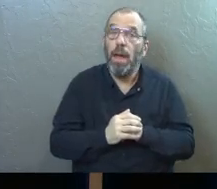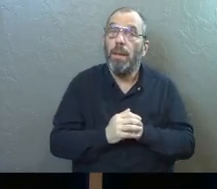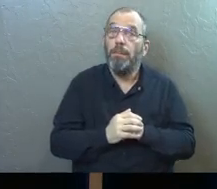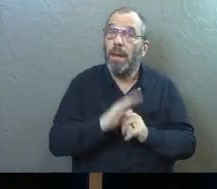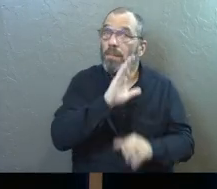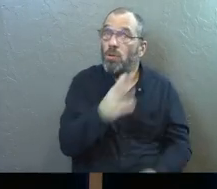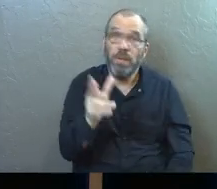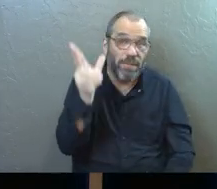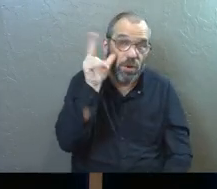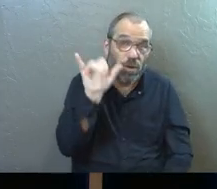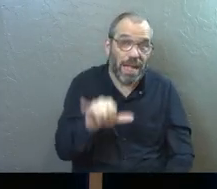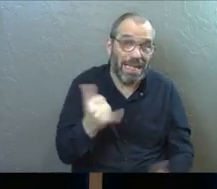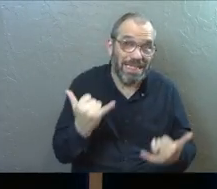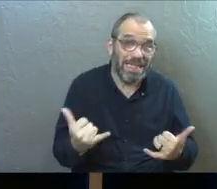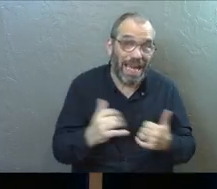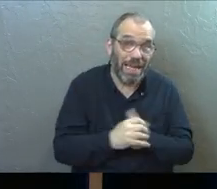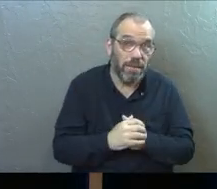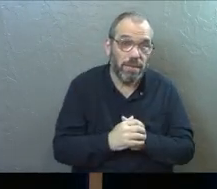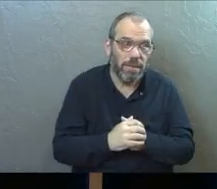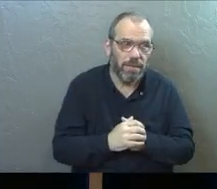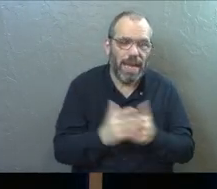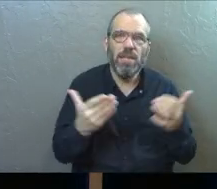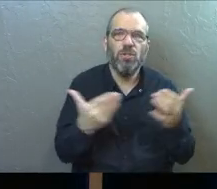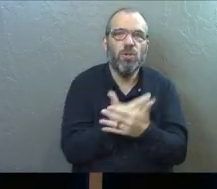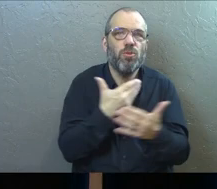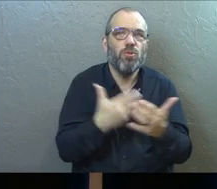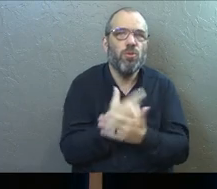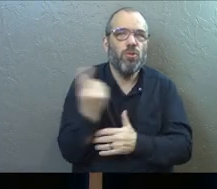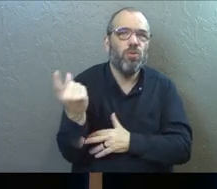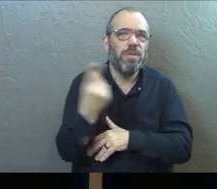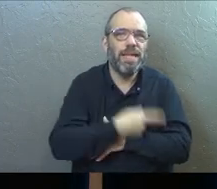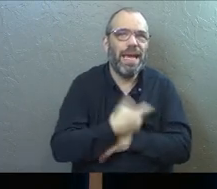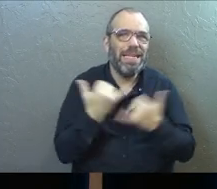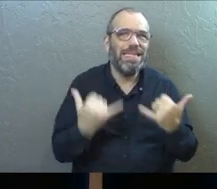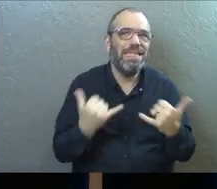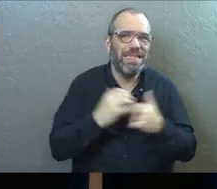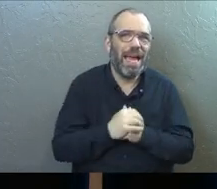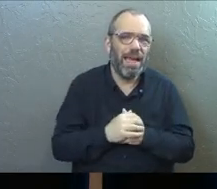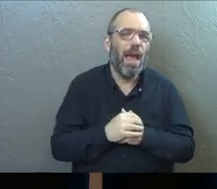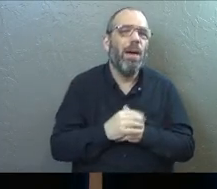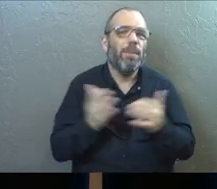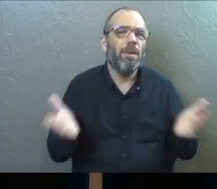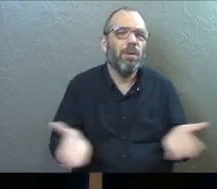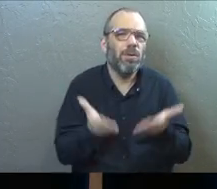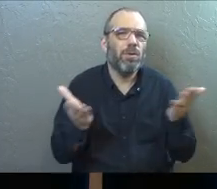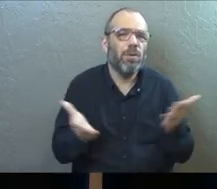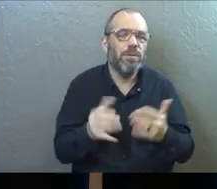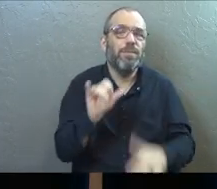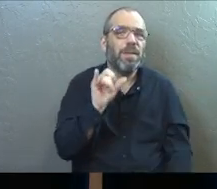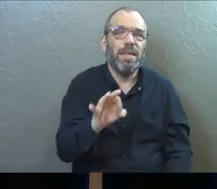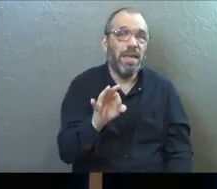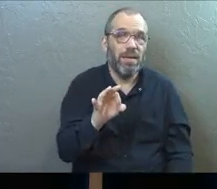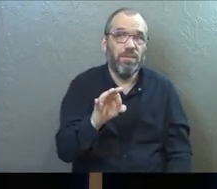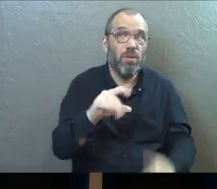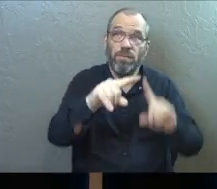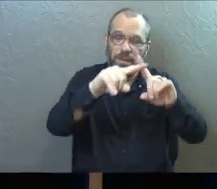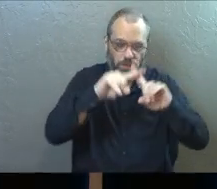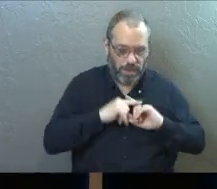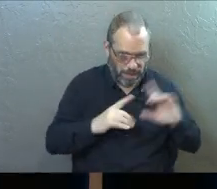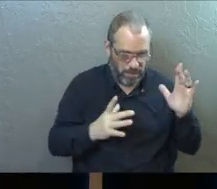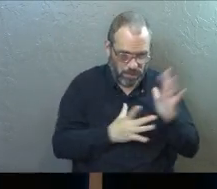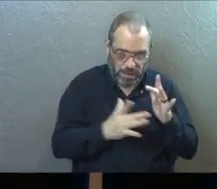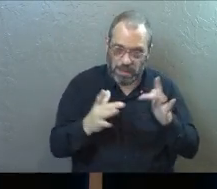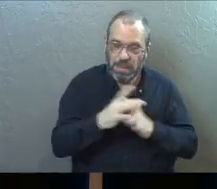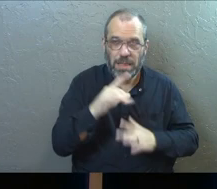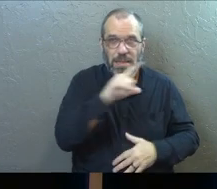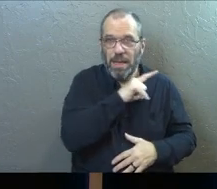Maybe you've never heard that before, and today is a new day with that. What I want to encourage you to do is, if you've never made Jesus Lord of your life,